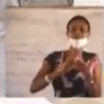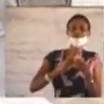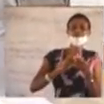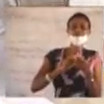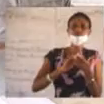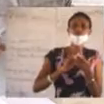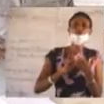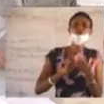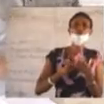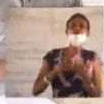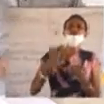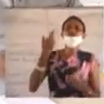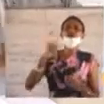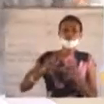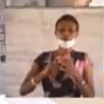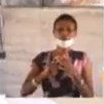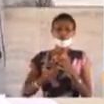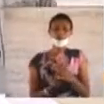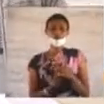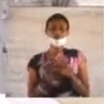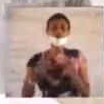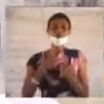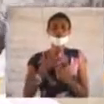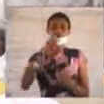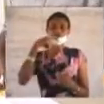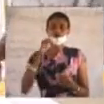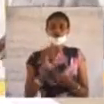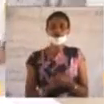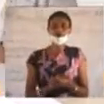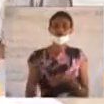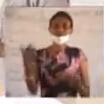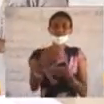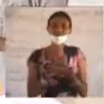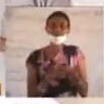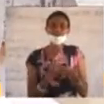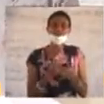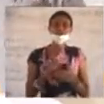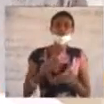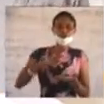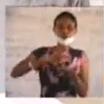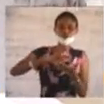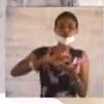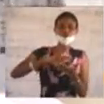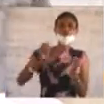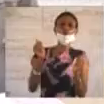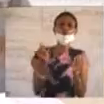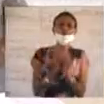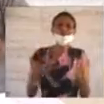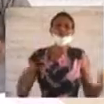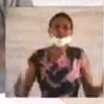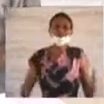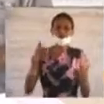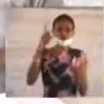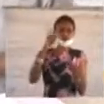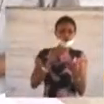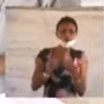of that, people tend to go into drug abuse. Another one is self-medication.